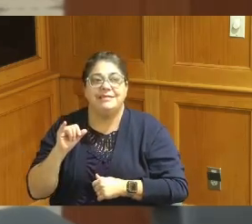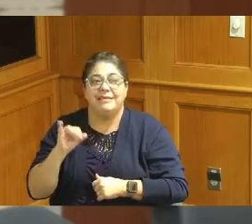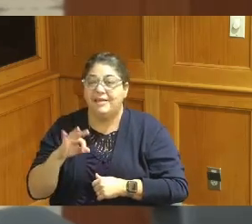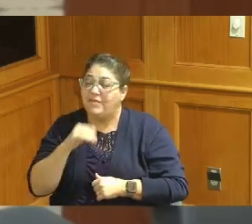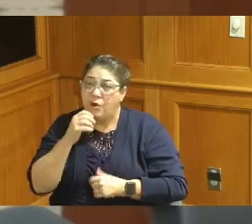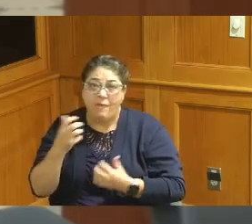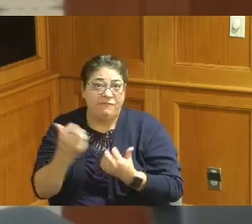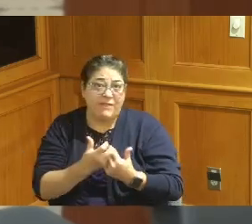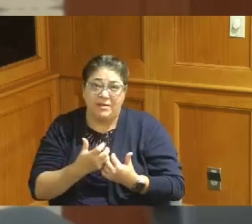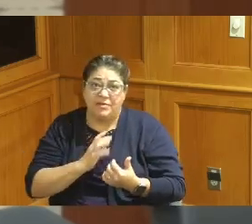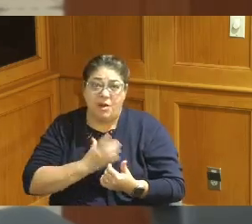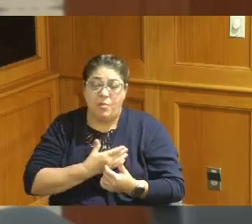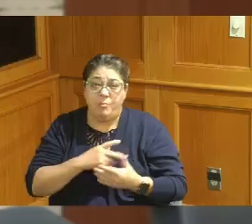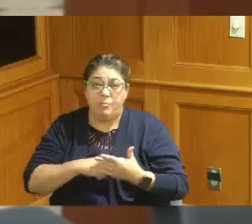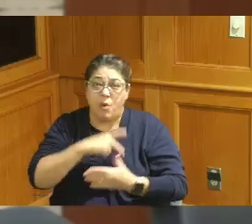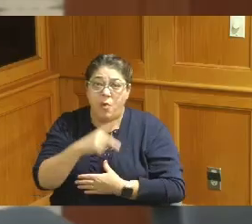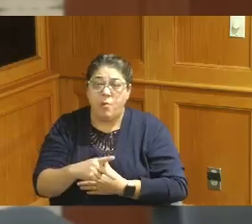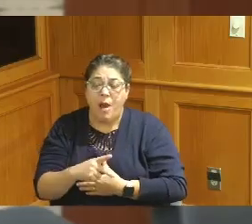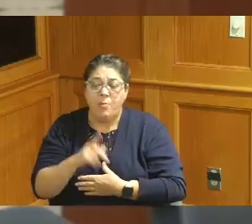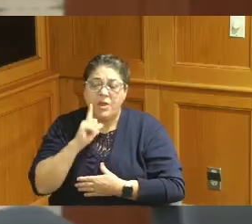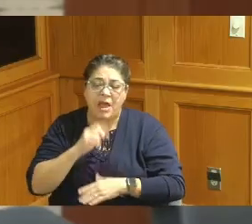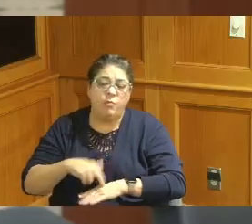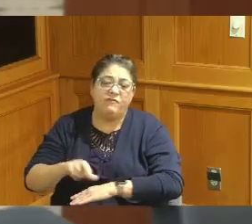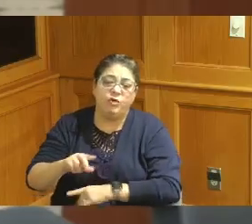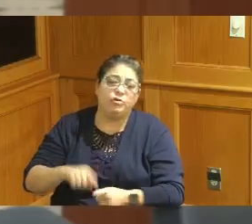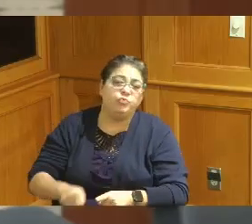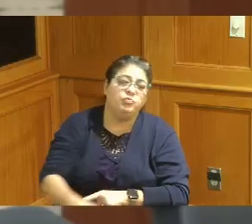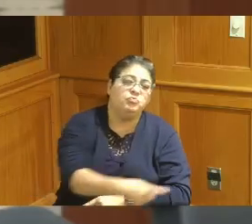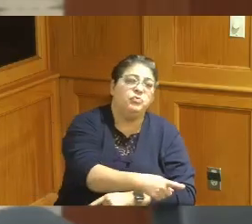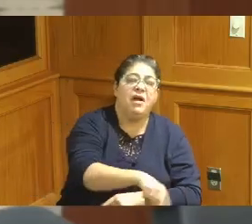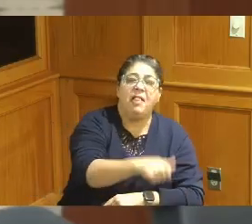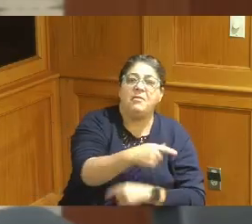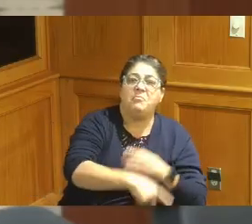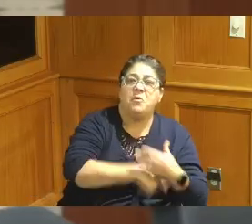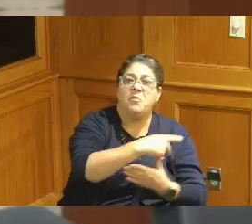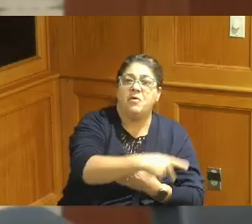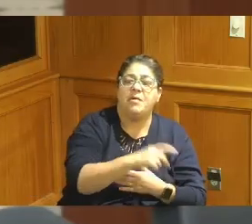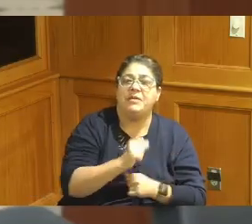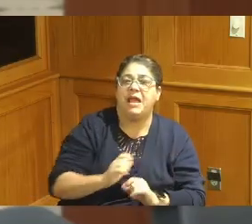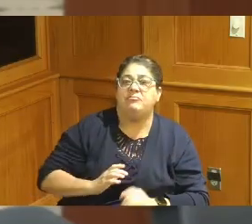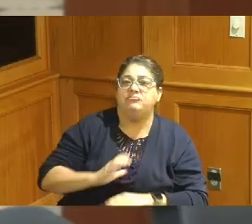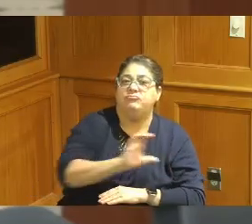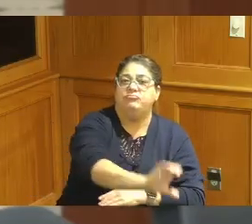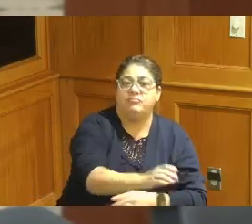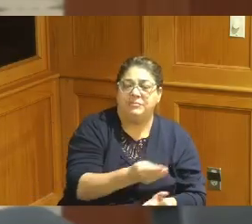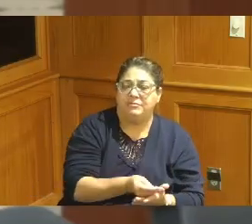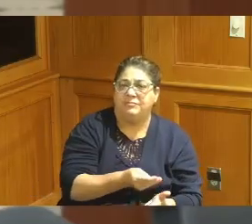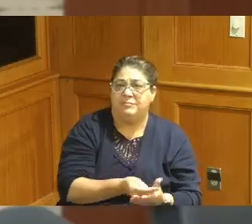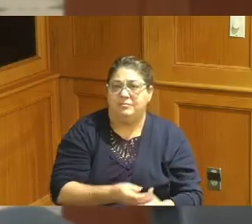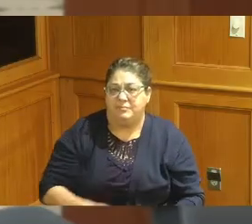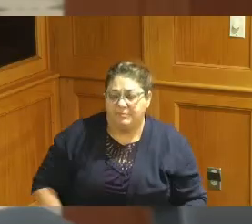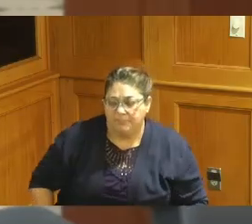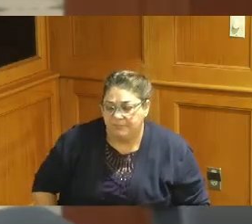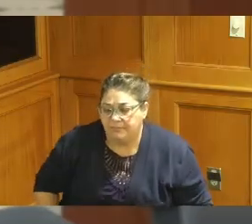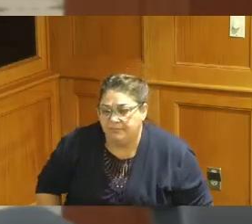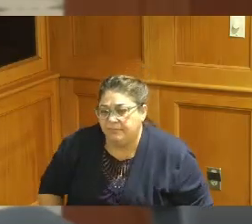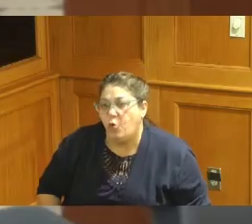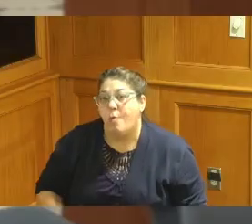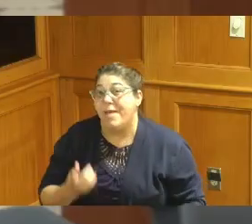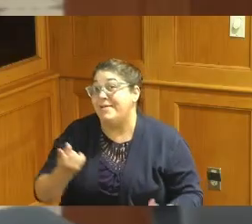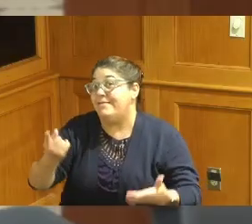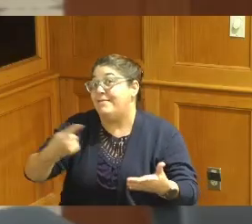our program, there are other places we can refer folks as well, or that there will be things coming online, I think, next year, potentially,